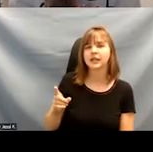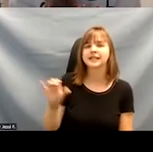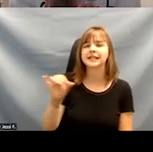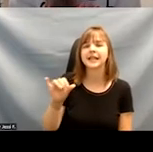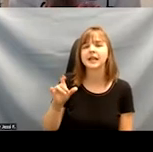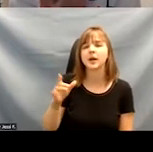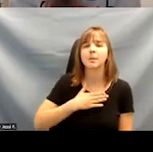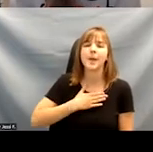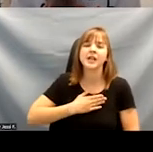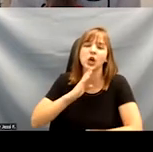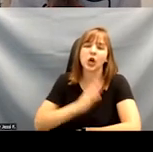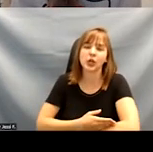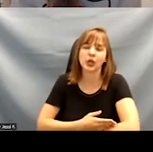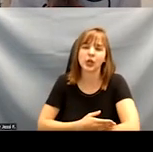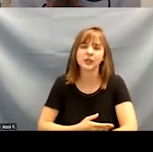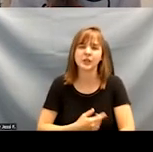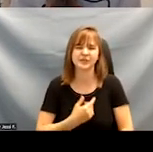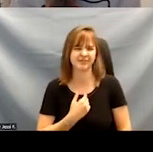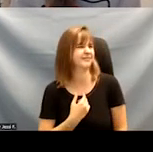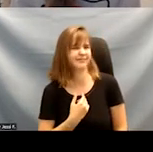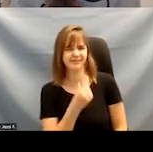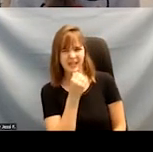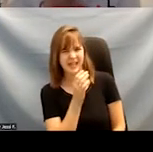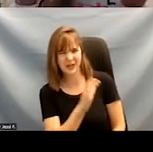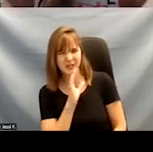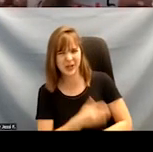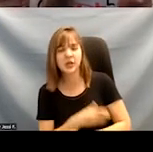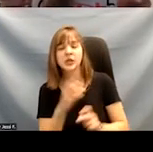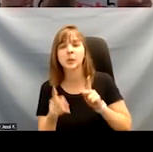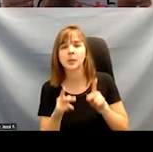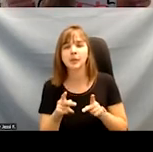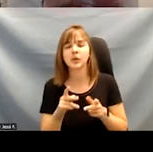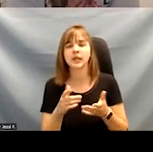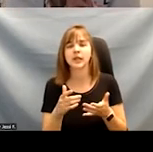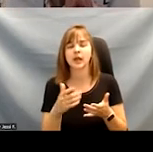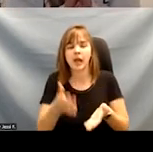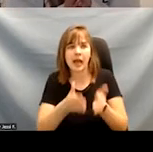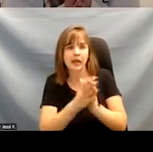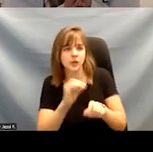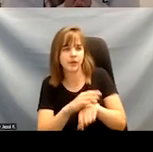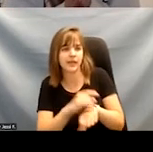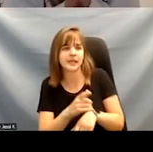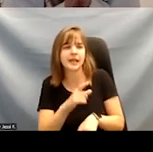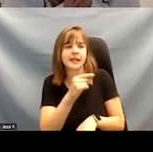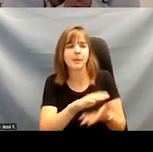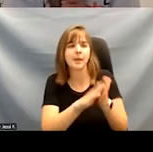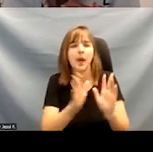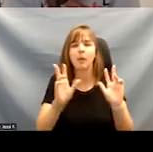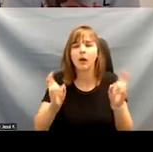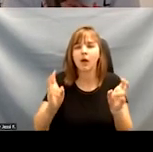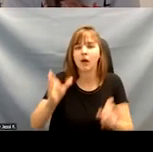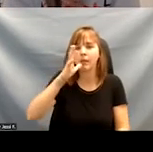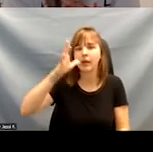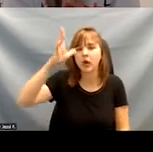daughters. And so when that happens, a lot of these people turn into like parent mode and start giving us very risk